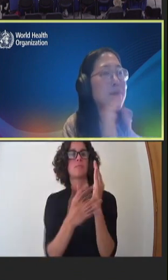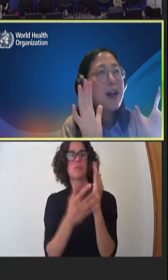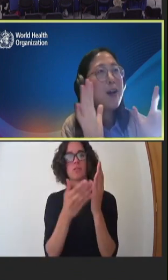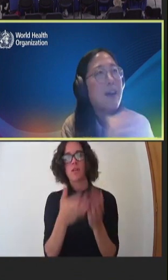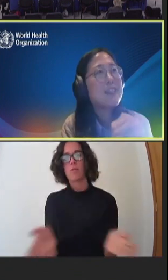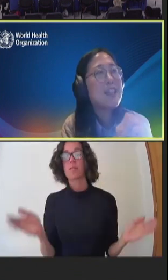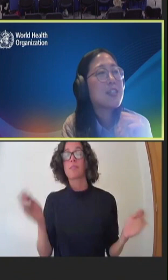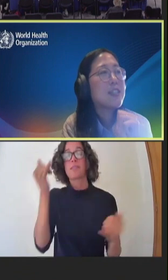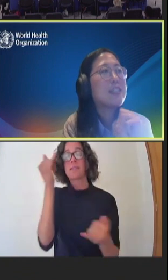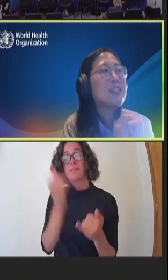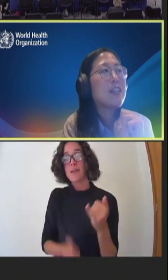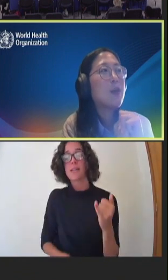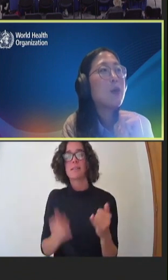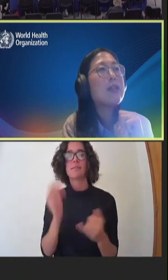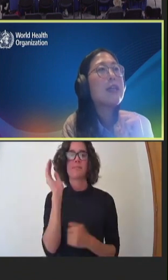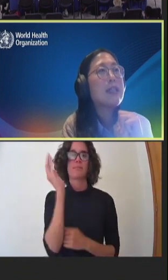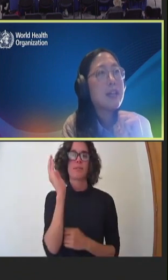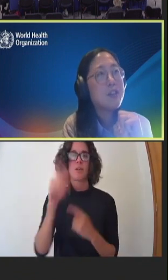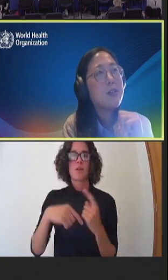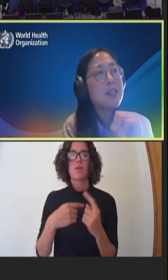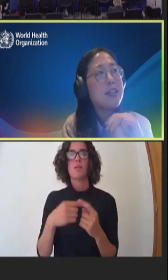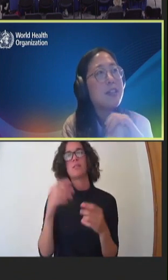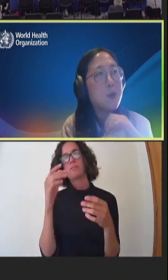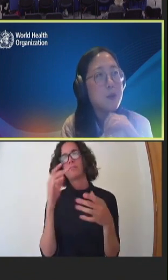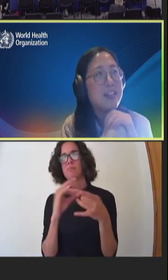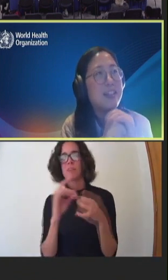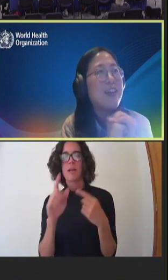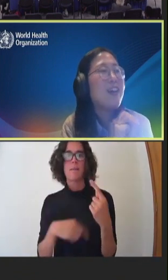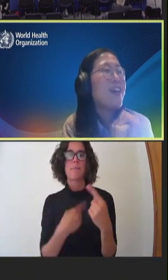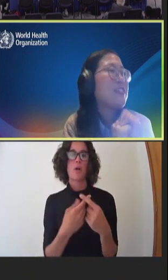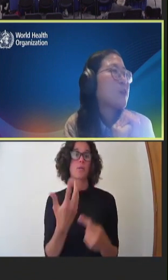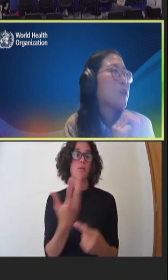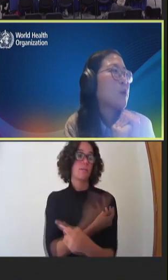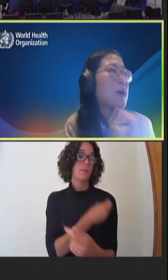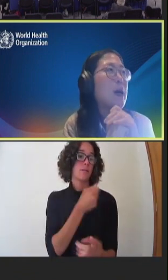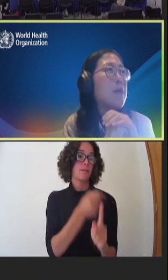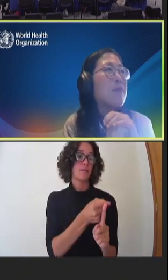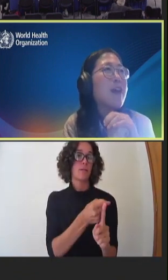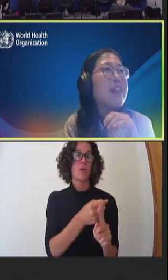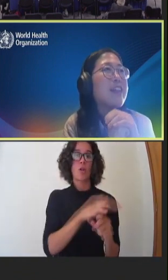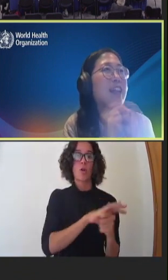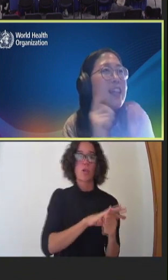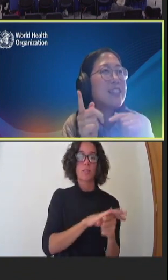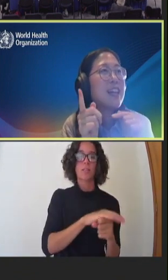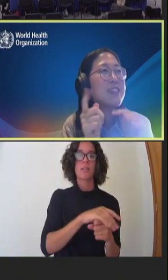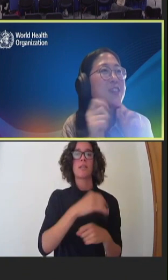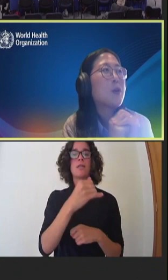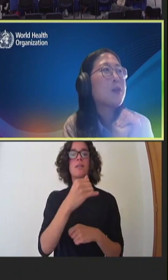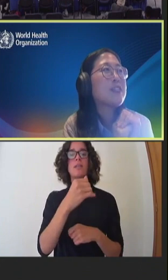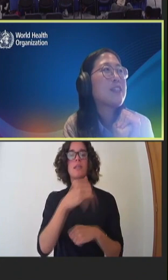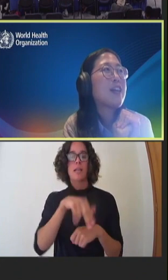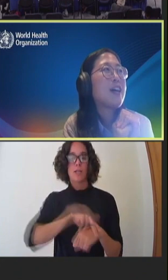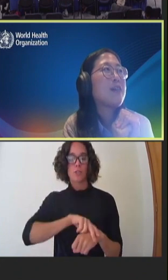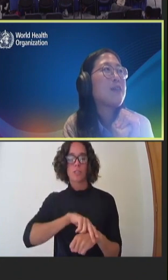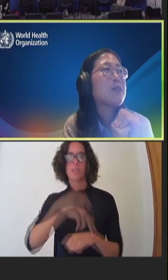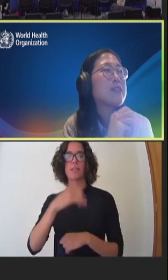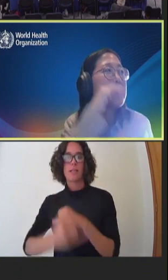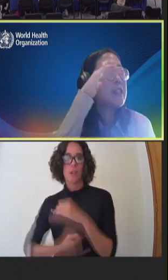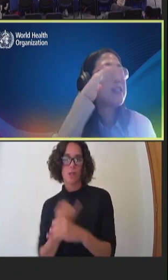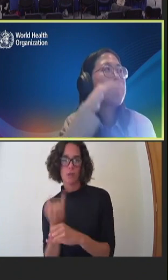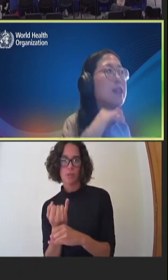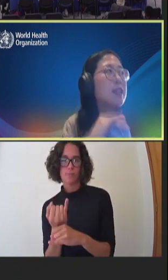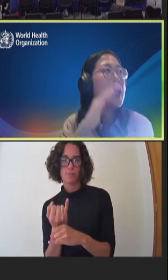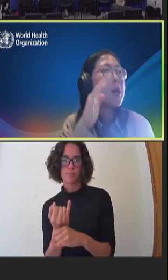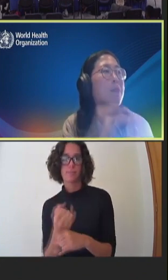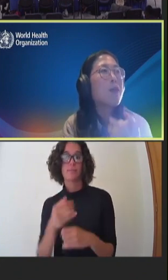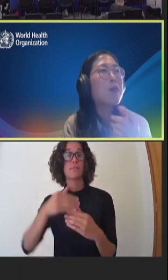on the impact of vaccinations locally, nationally, and globally. So, and the next slide shows the